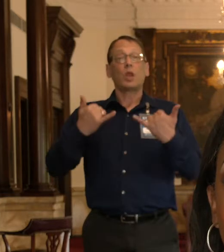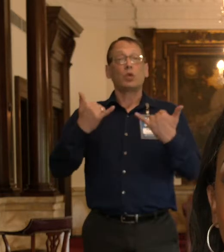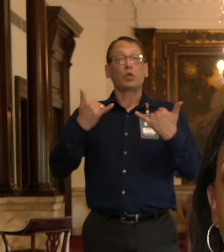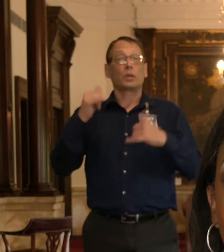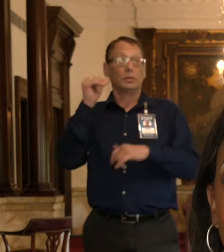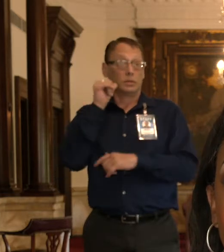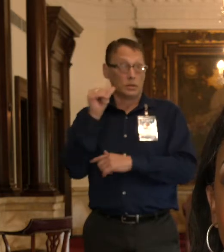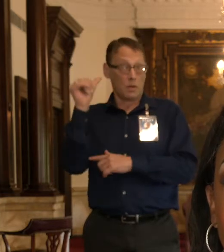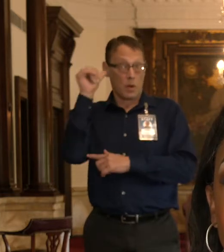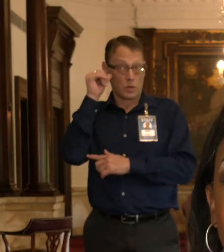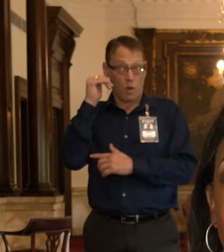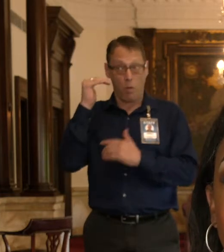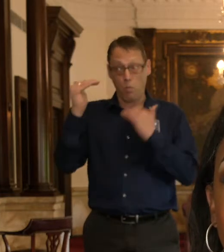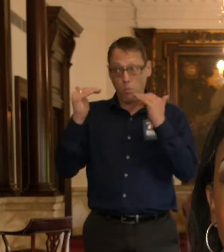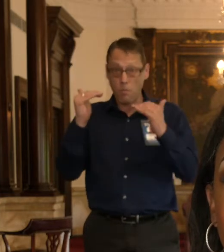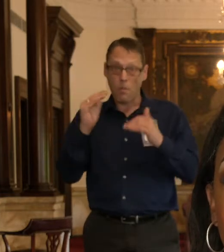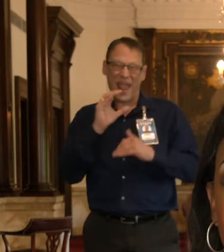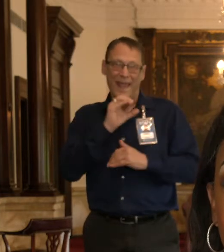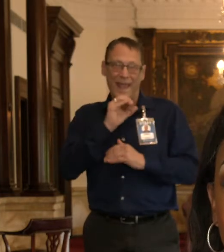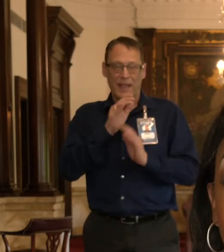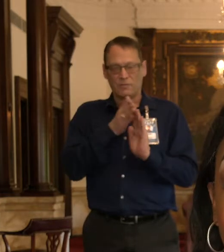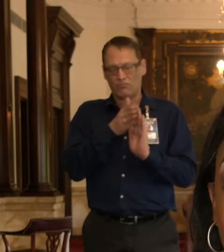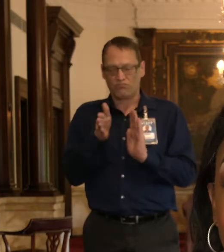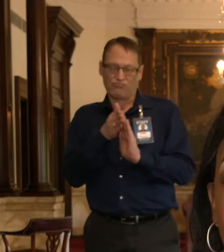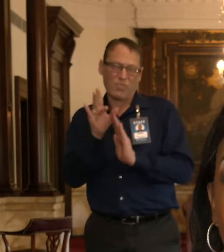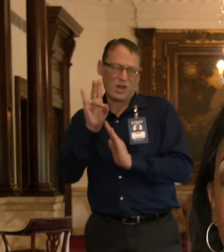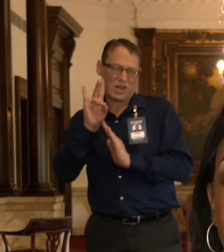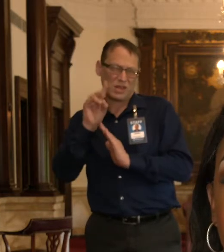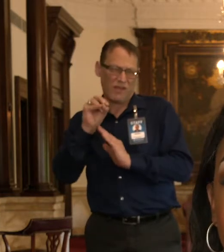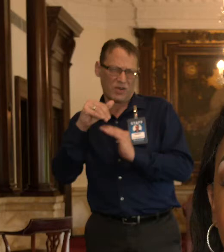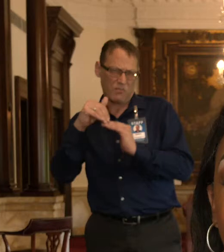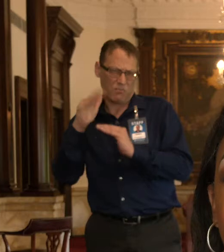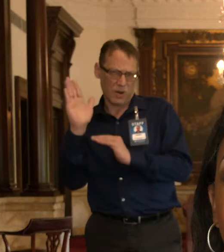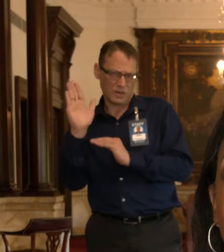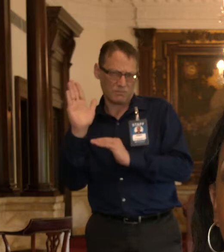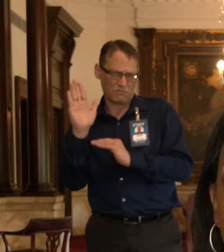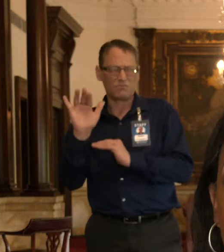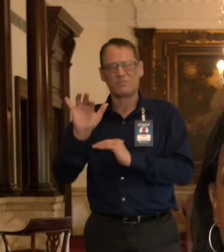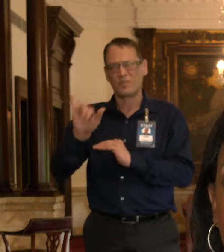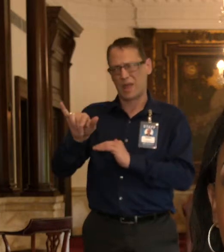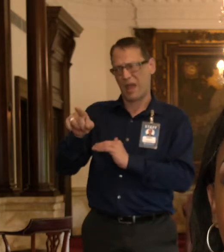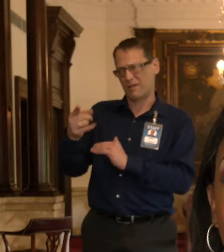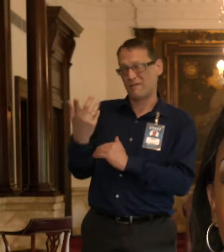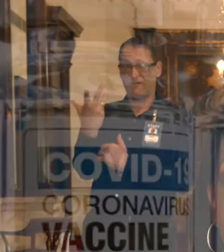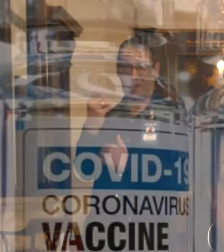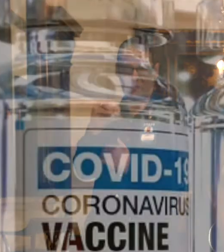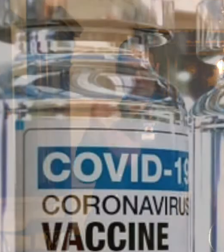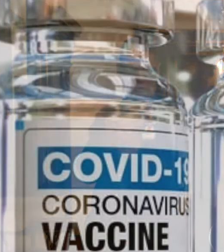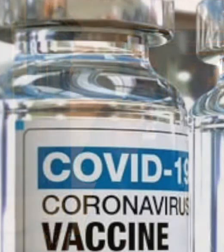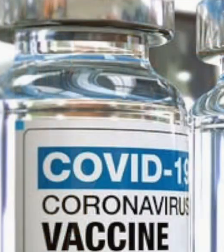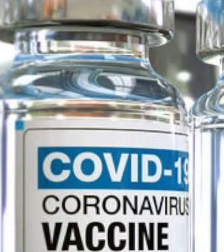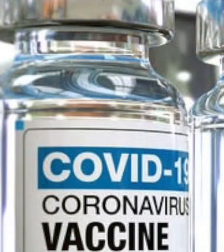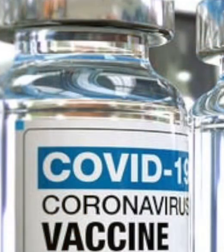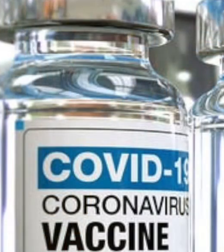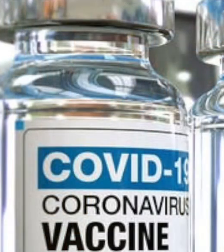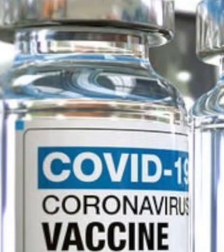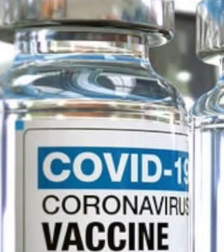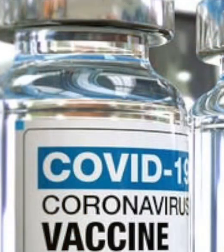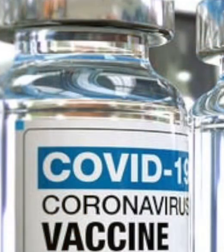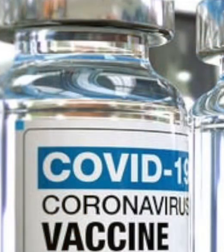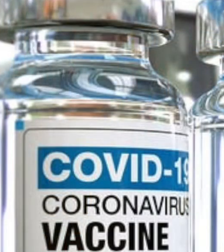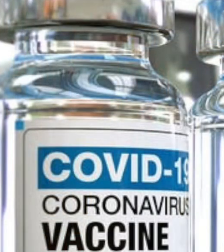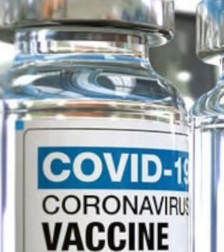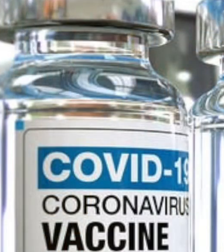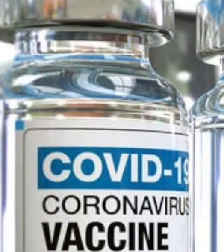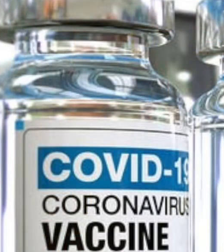adults ages 70 plus only make up about 5% of new cases.